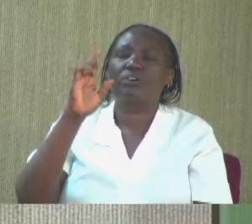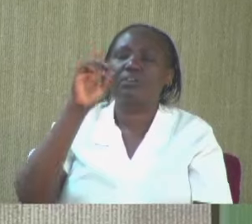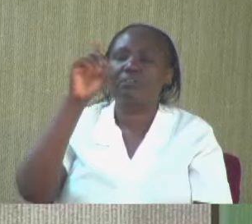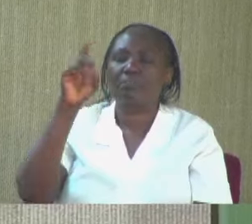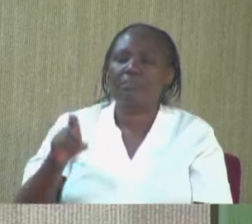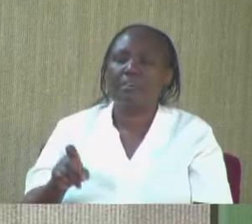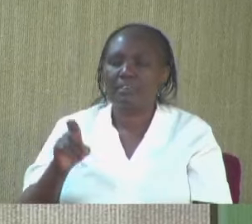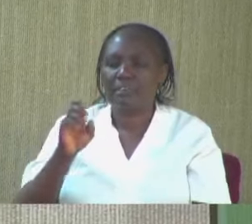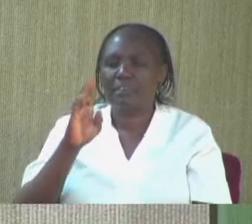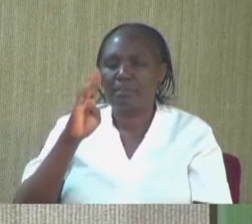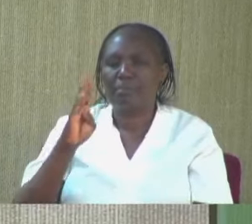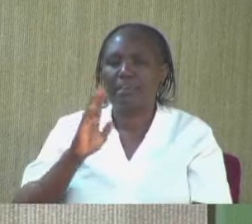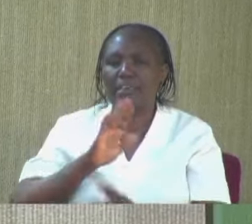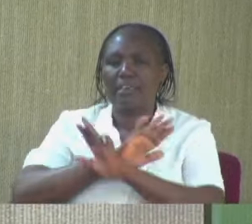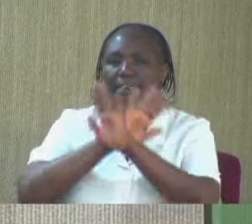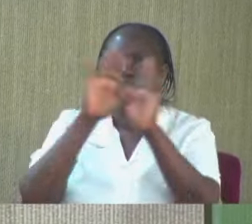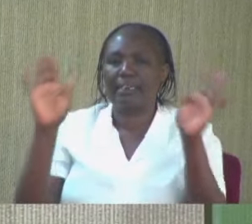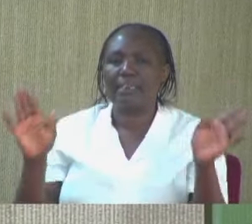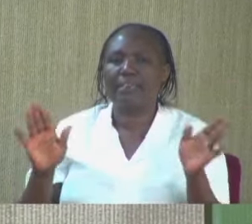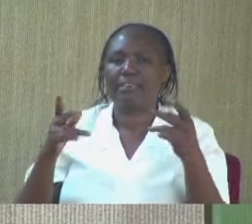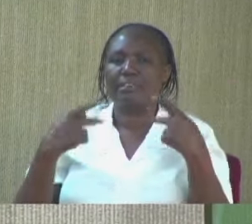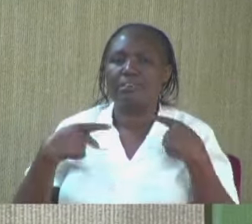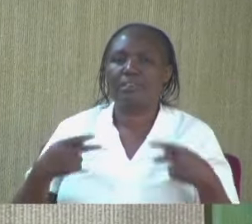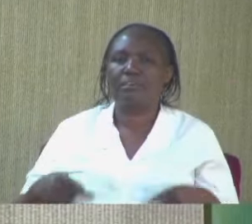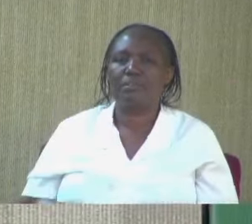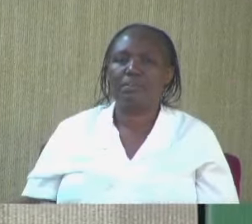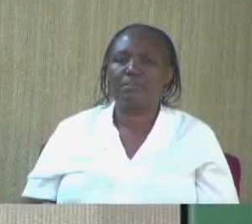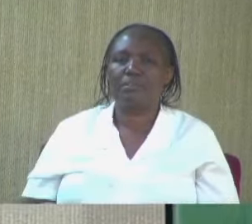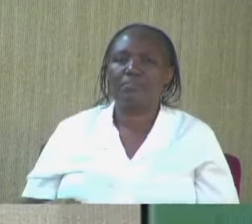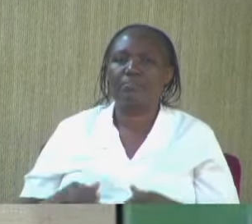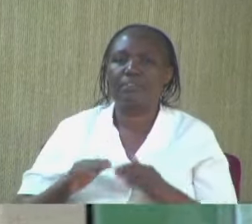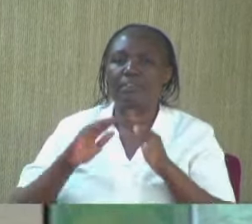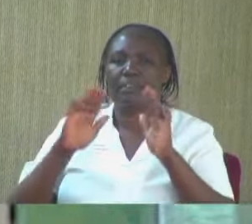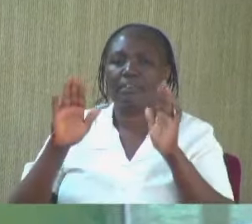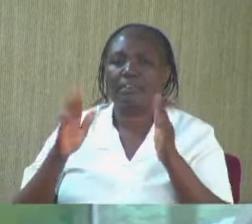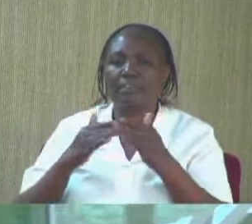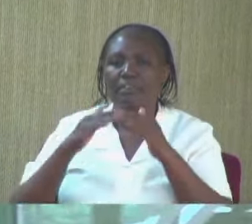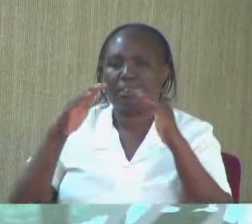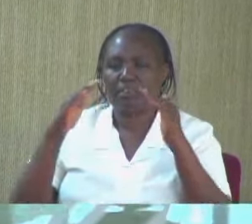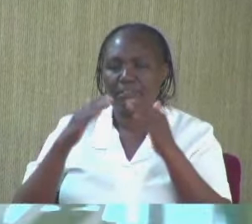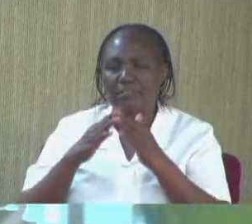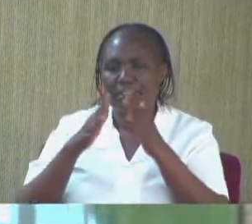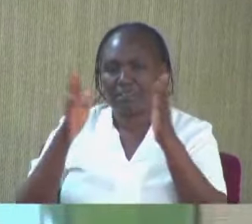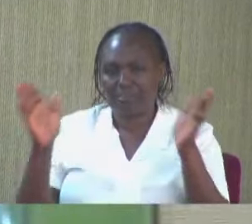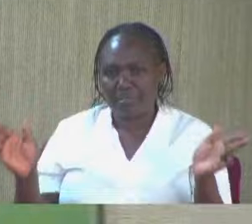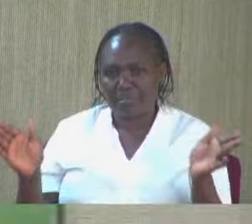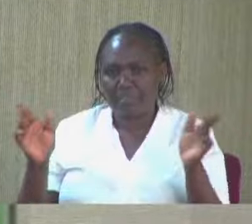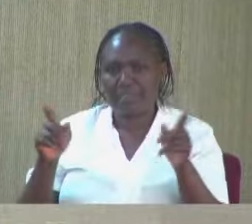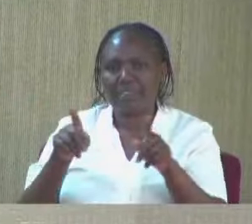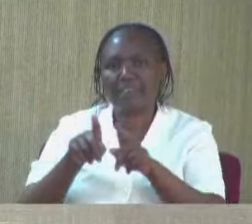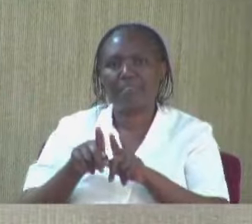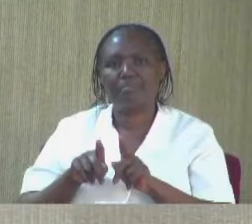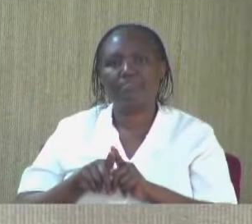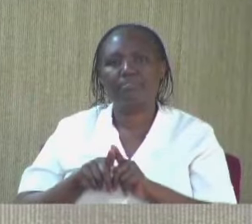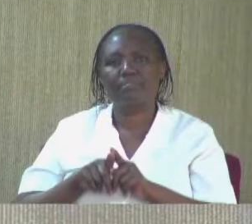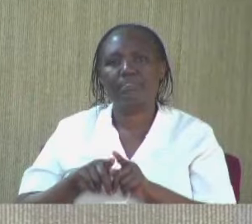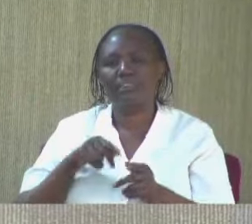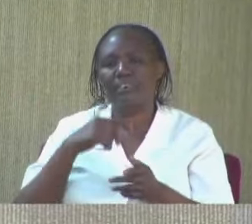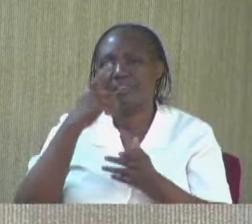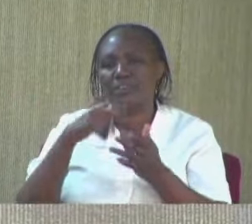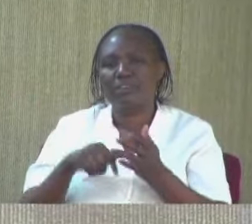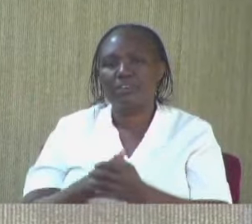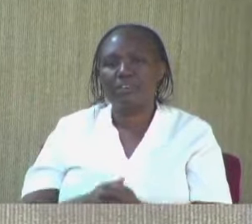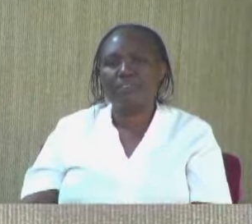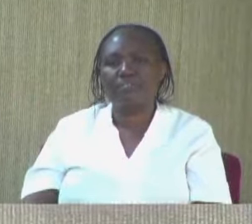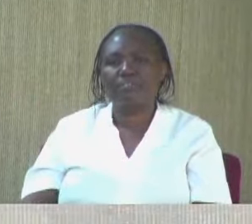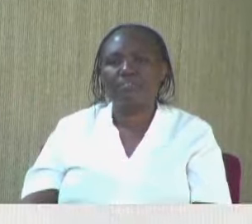to the people. Those visions were public. Are you with me? And then it says like this,